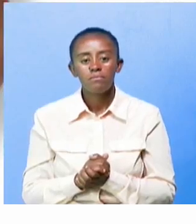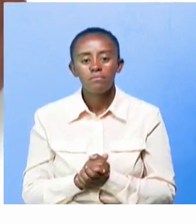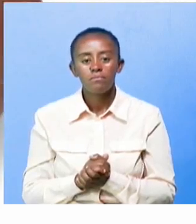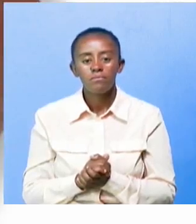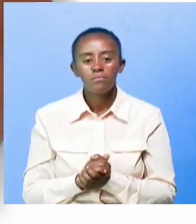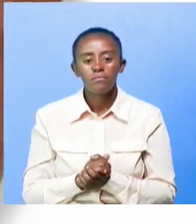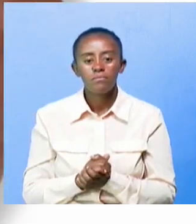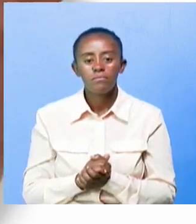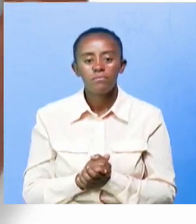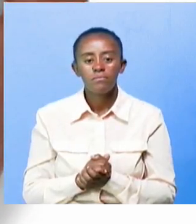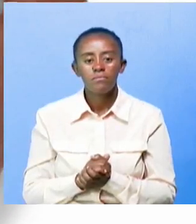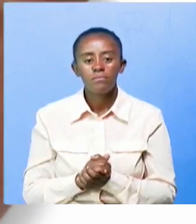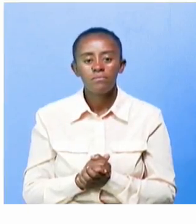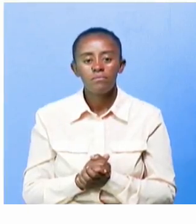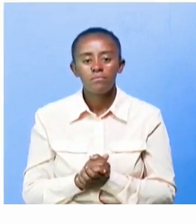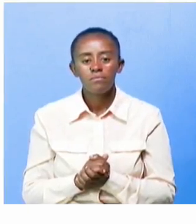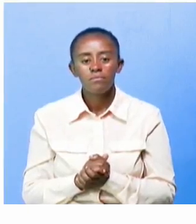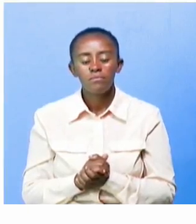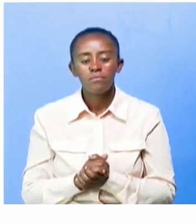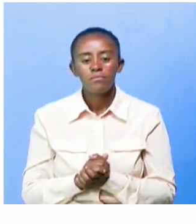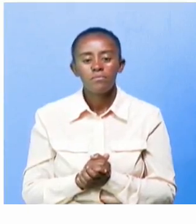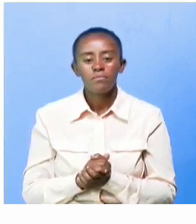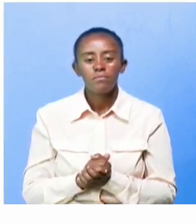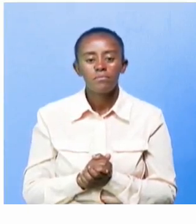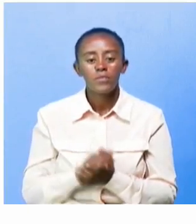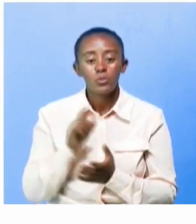leave your room